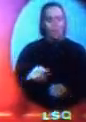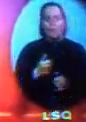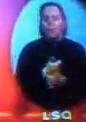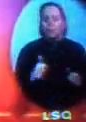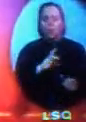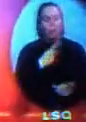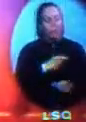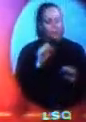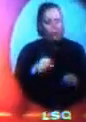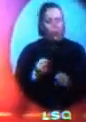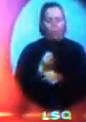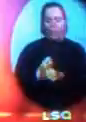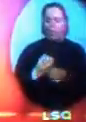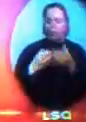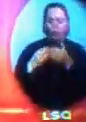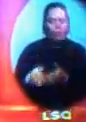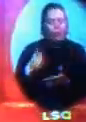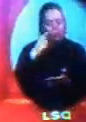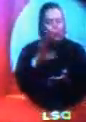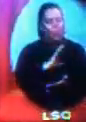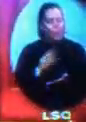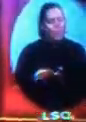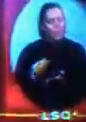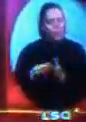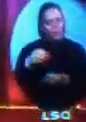the PPP3 proposal.